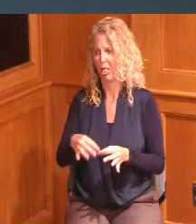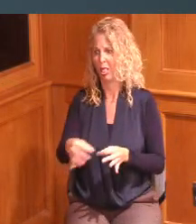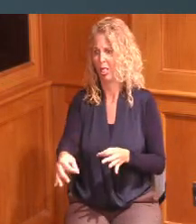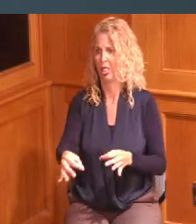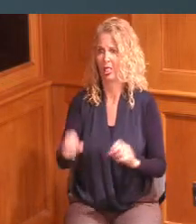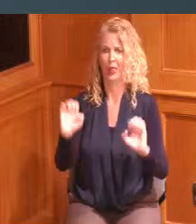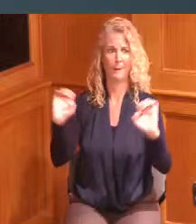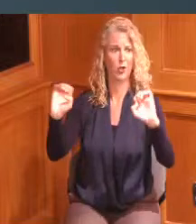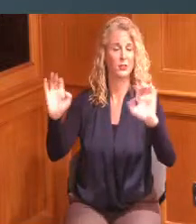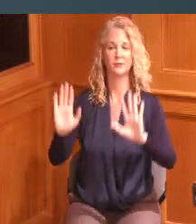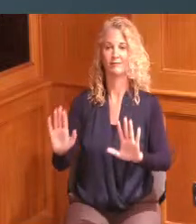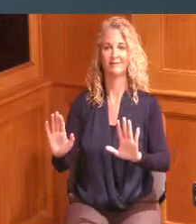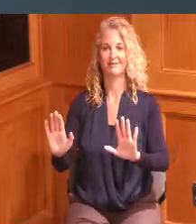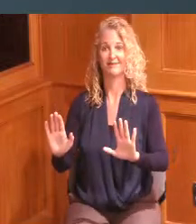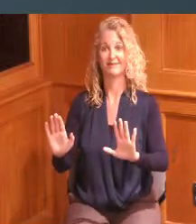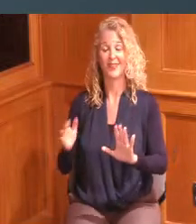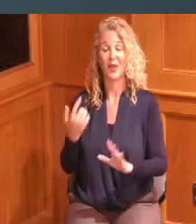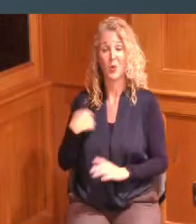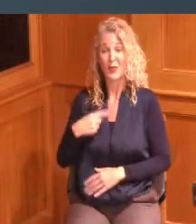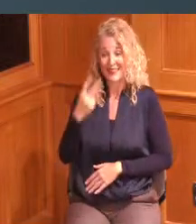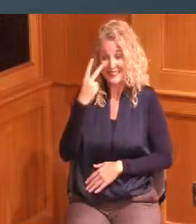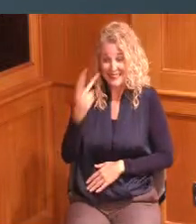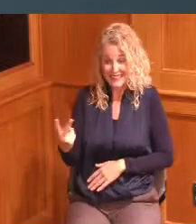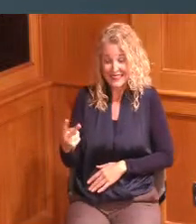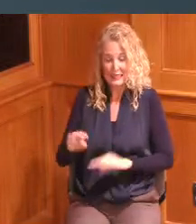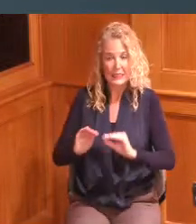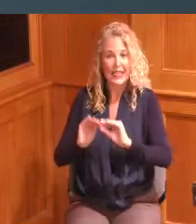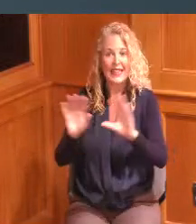under the leadership of our county and